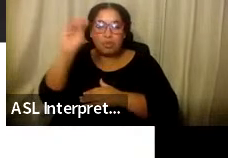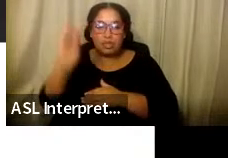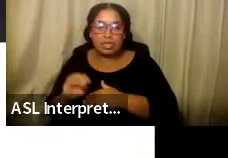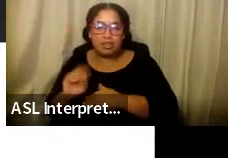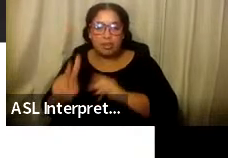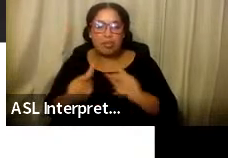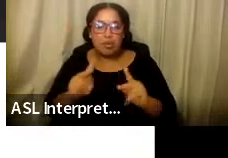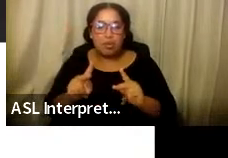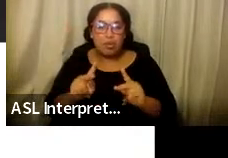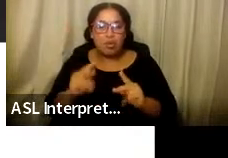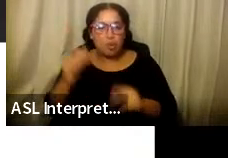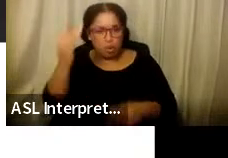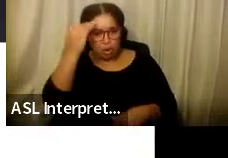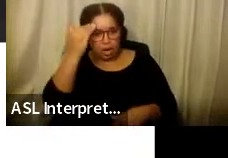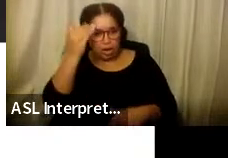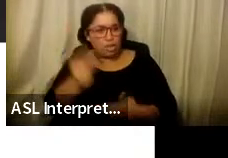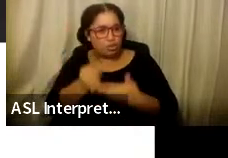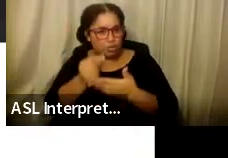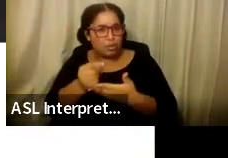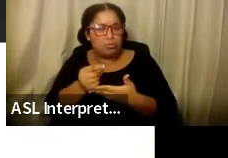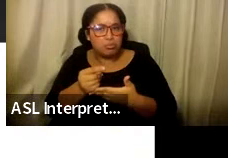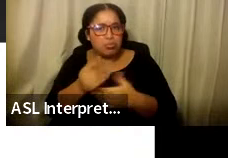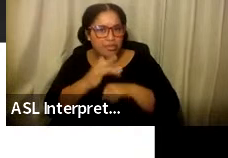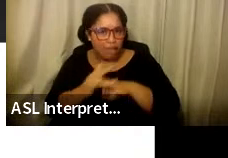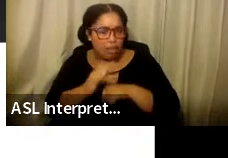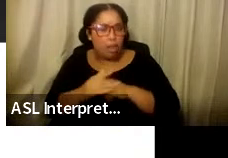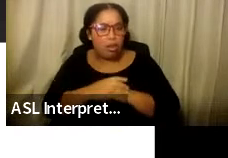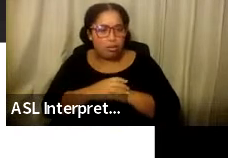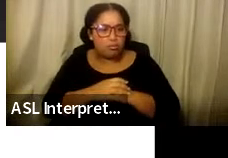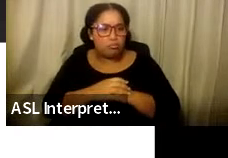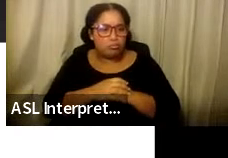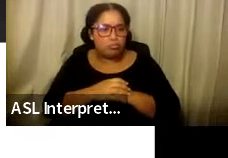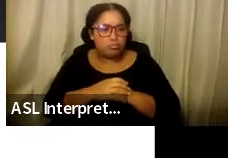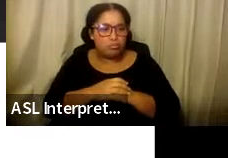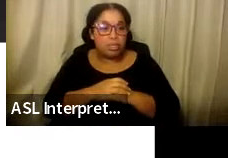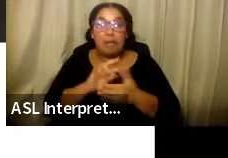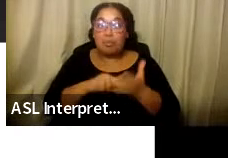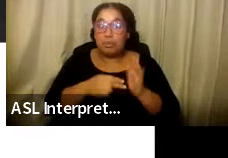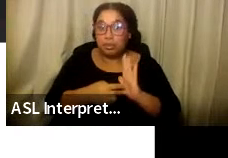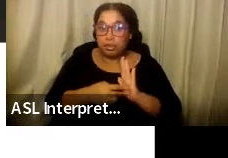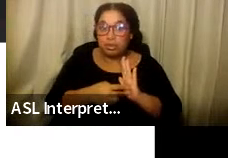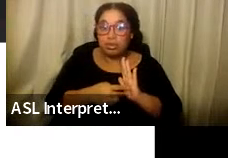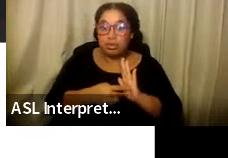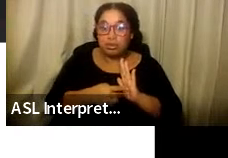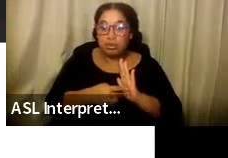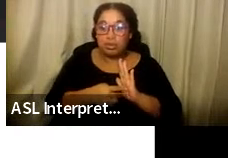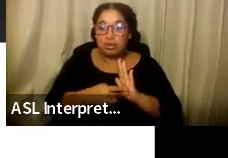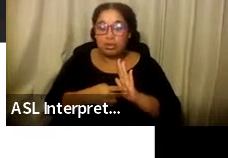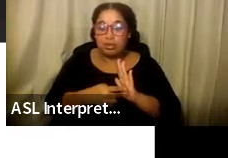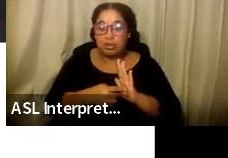of people were aware that treatment was available. What that also means is that